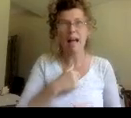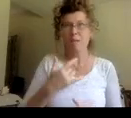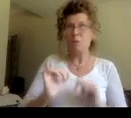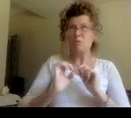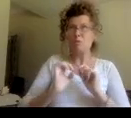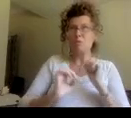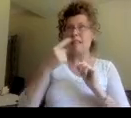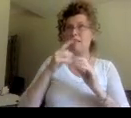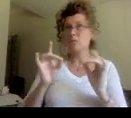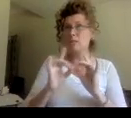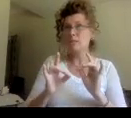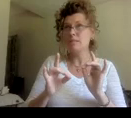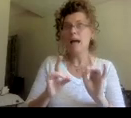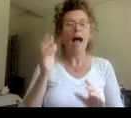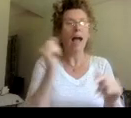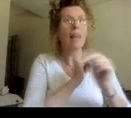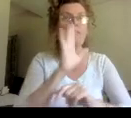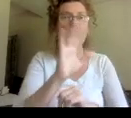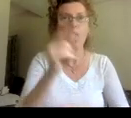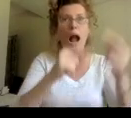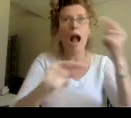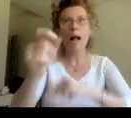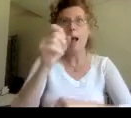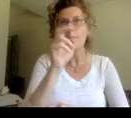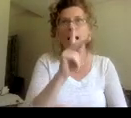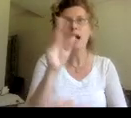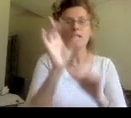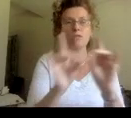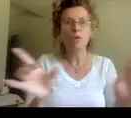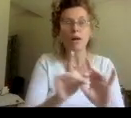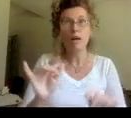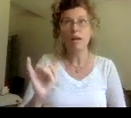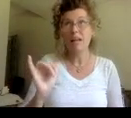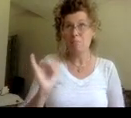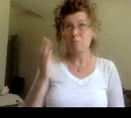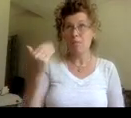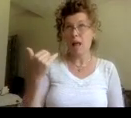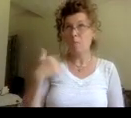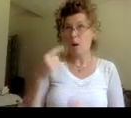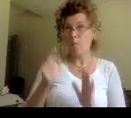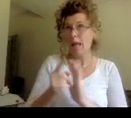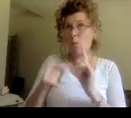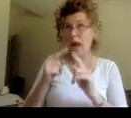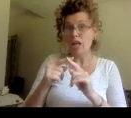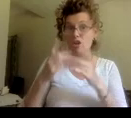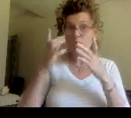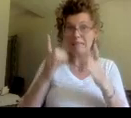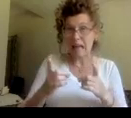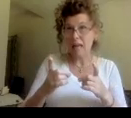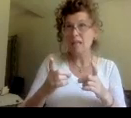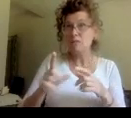is the comeback story, because in that moment, you could have said, she's right. Because it was already your insecurities.